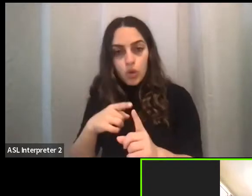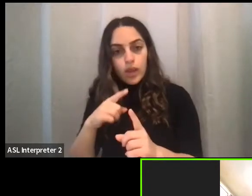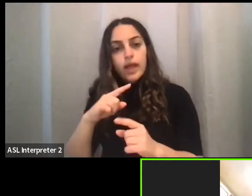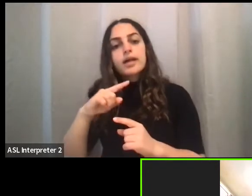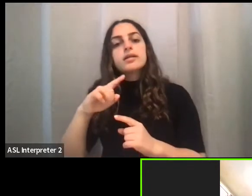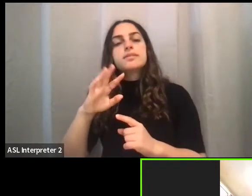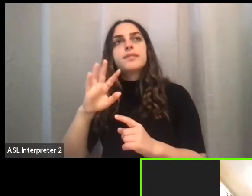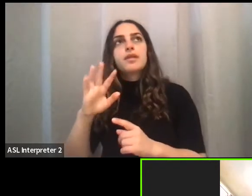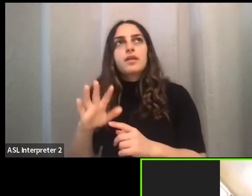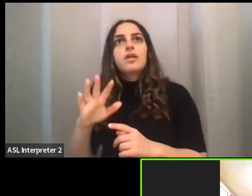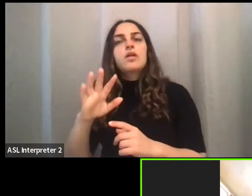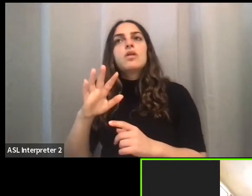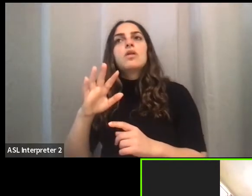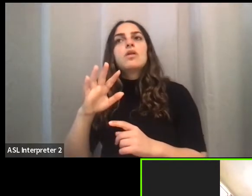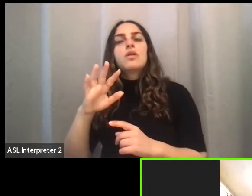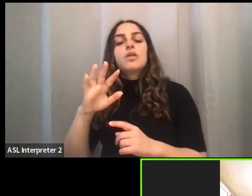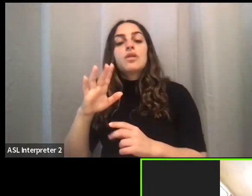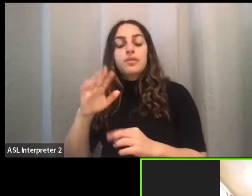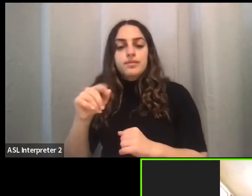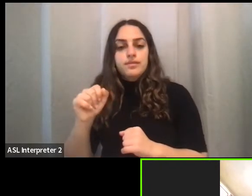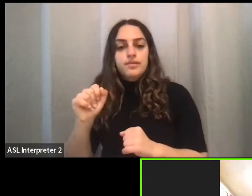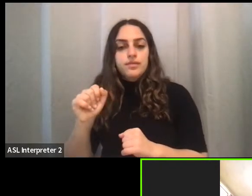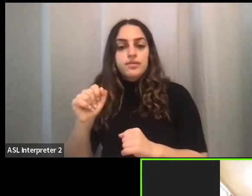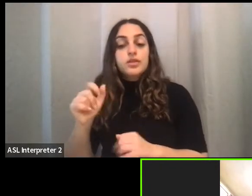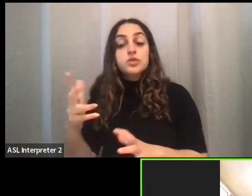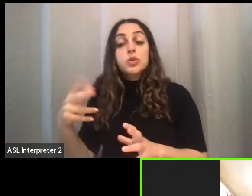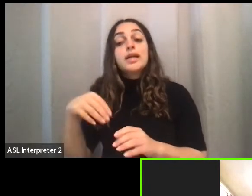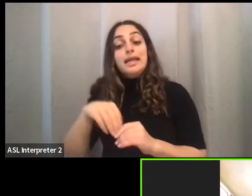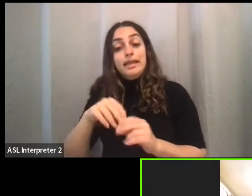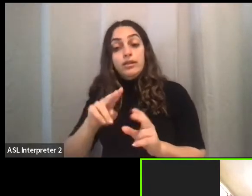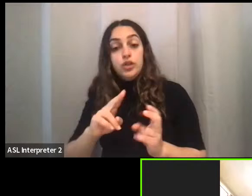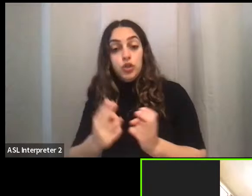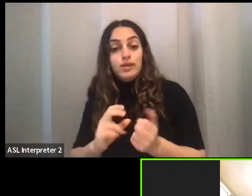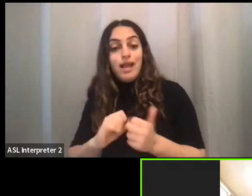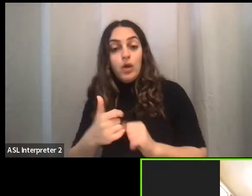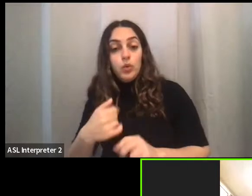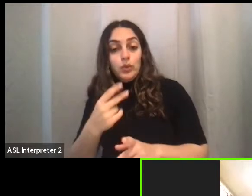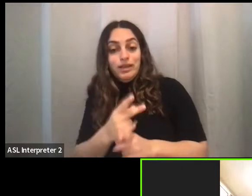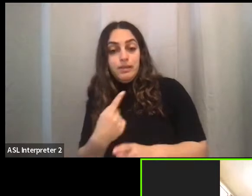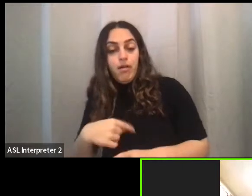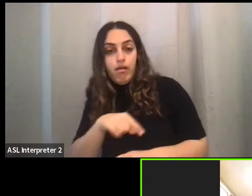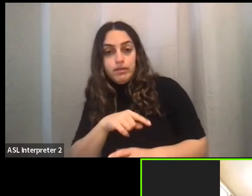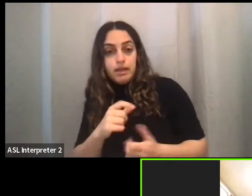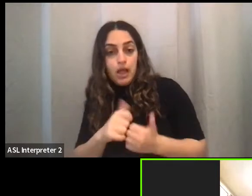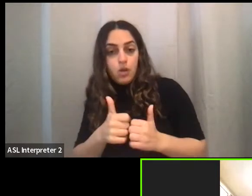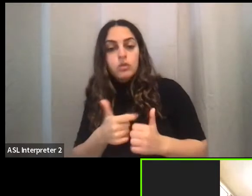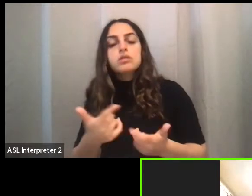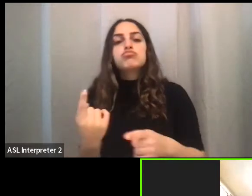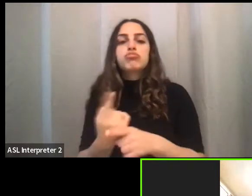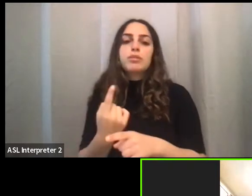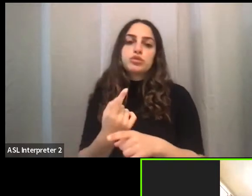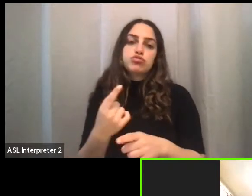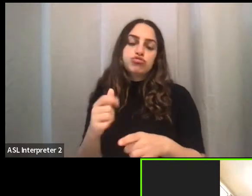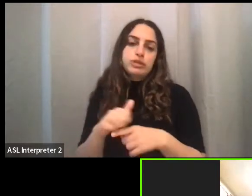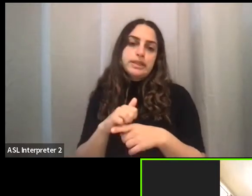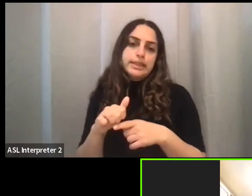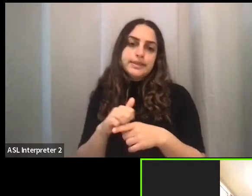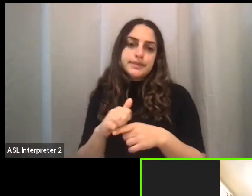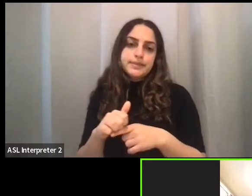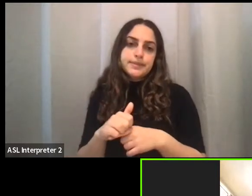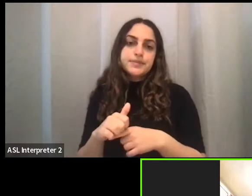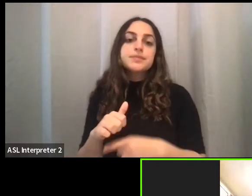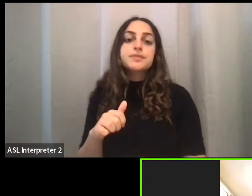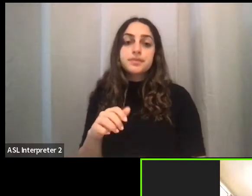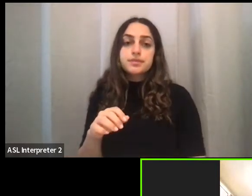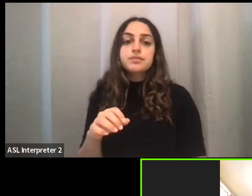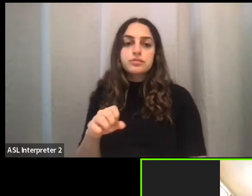the once the union once we get inside of the union how you keep us in retaining is by proper training and